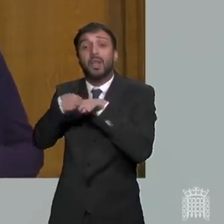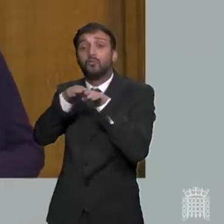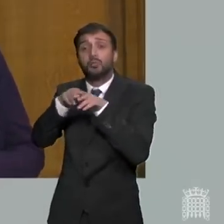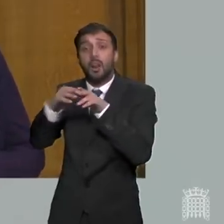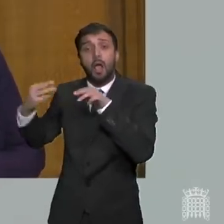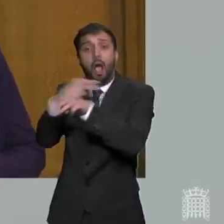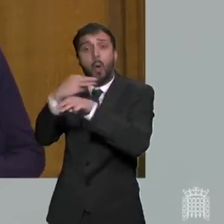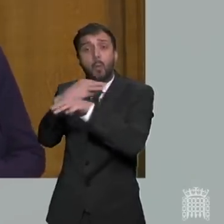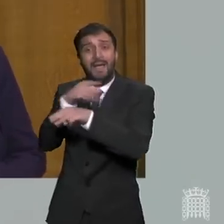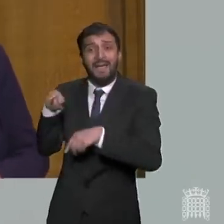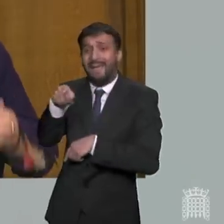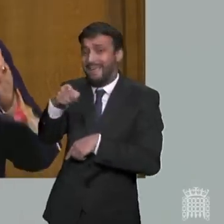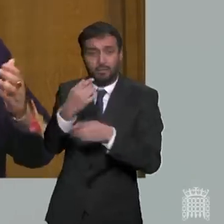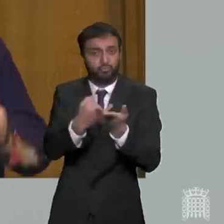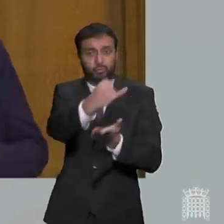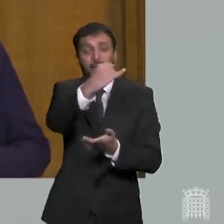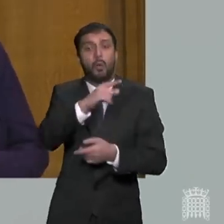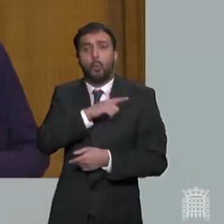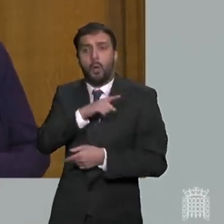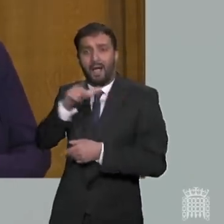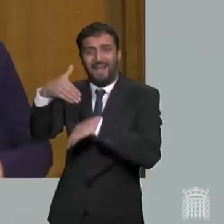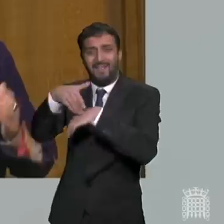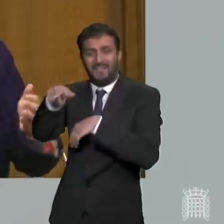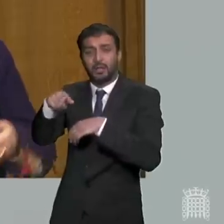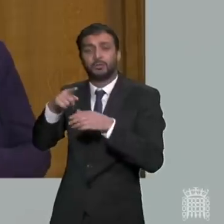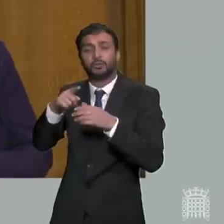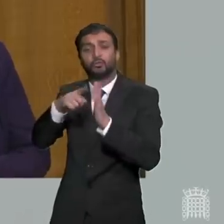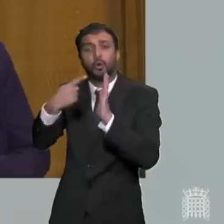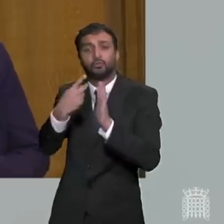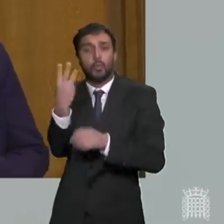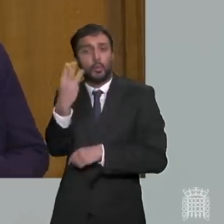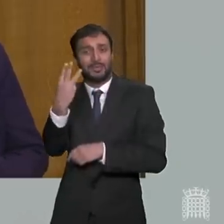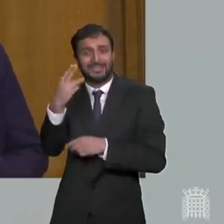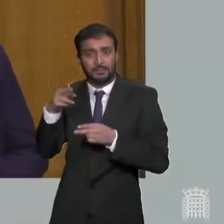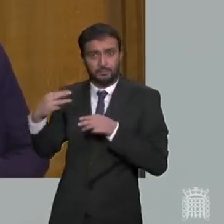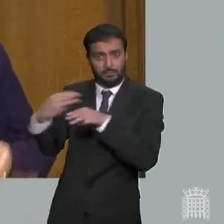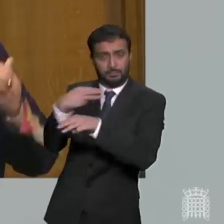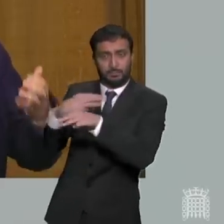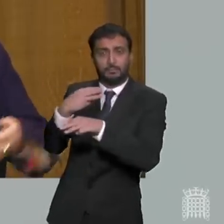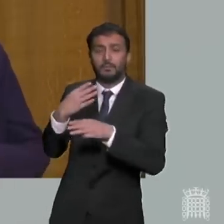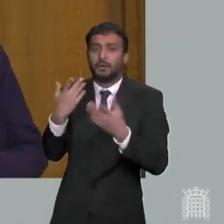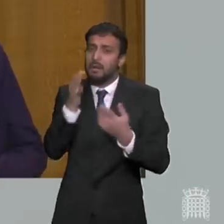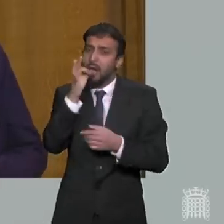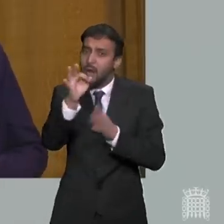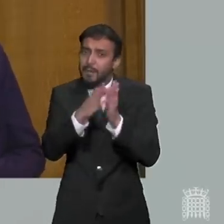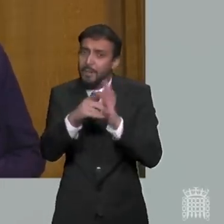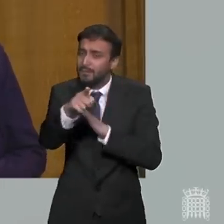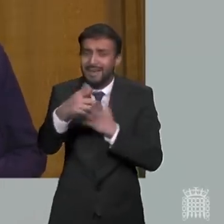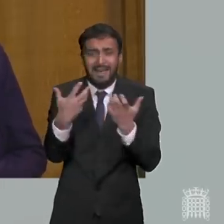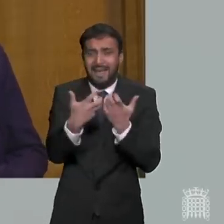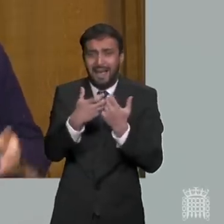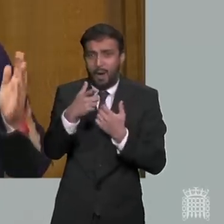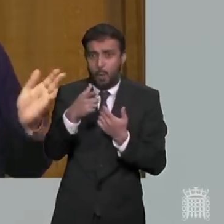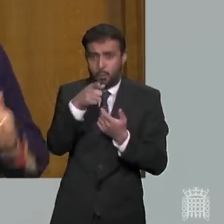on Junction 30th M25. Could I ask my right honourable friend what advice he gives to Thurrock Council as to how they can deliver their